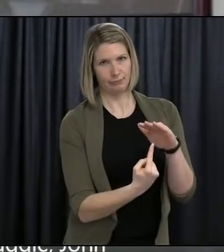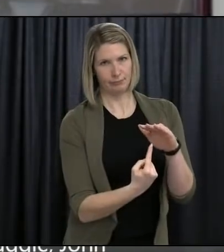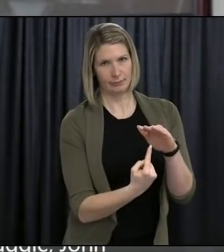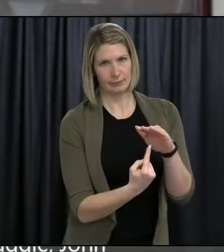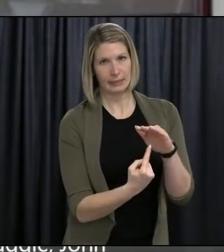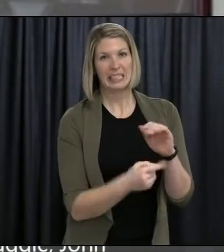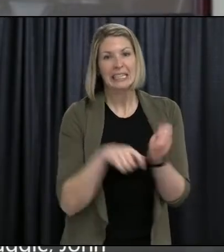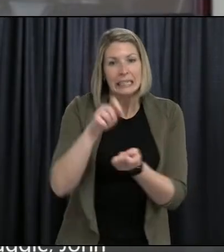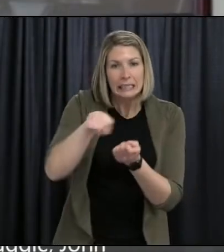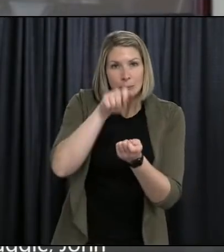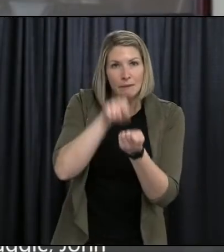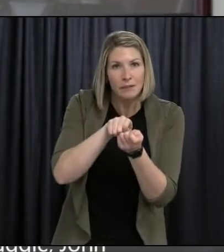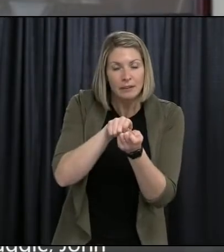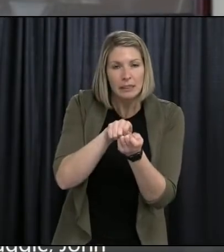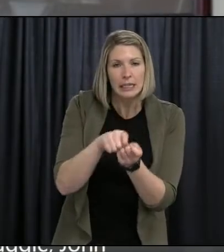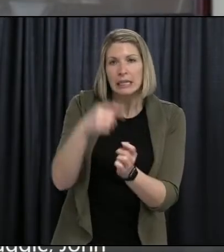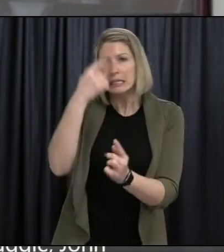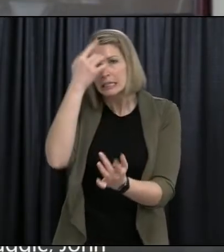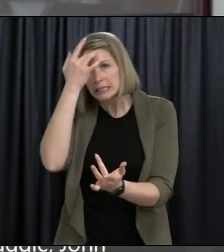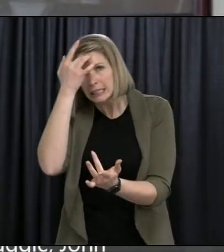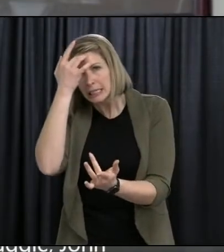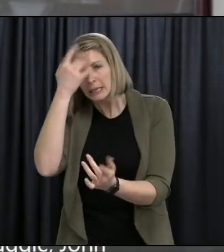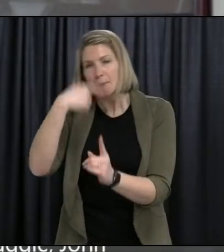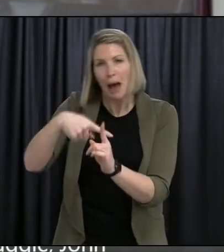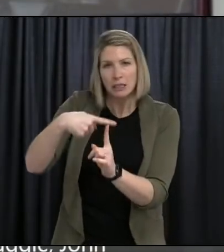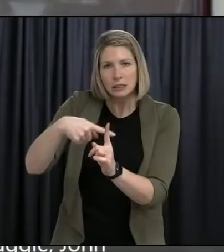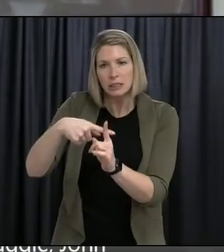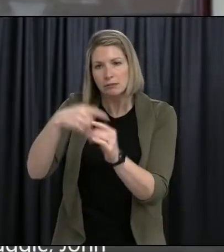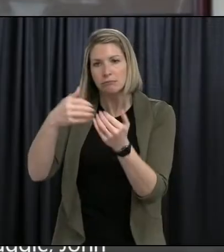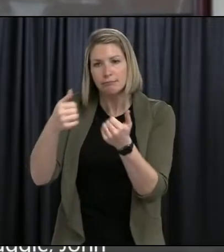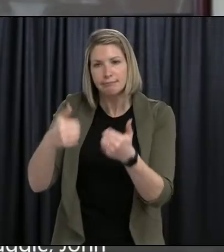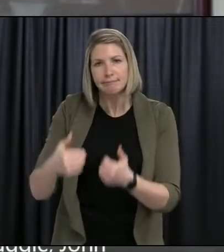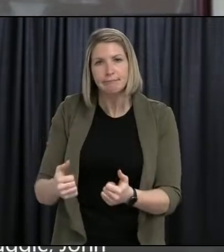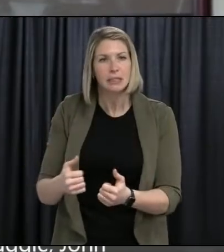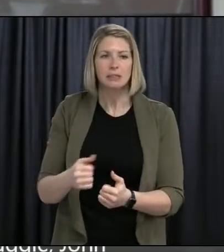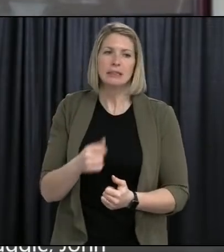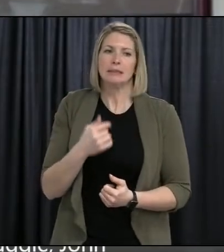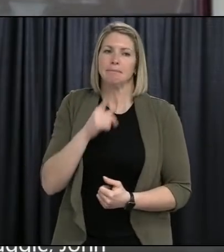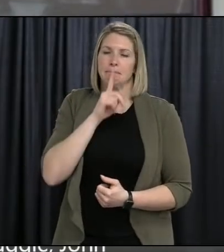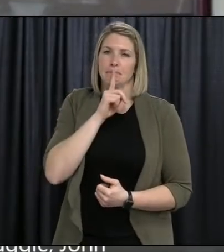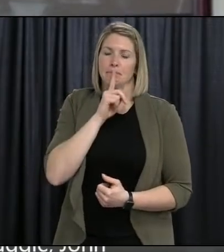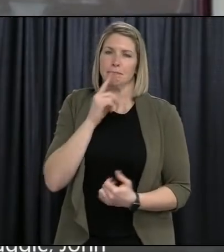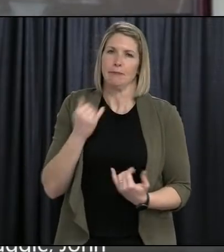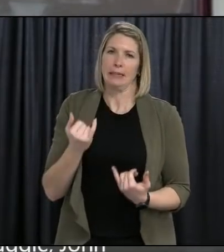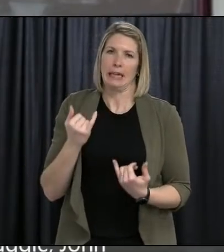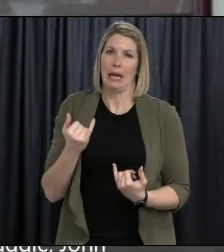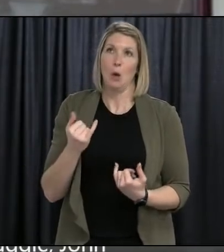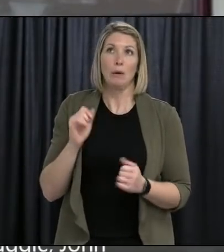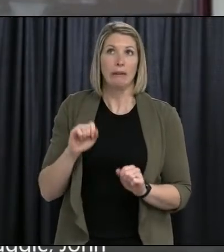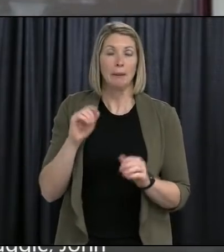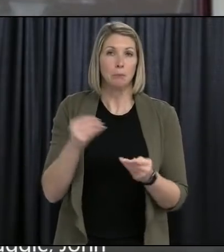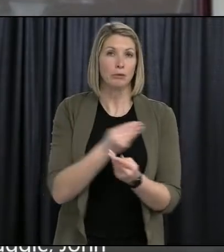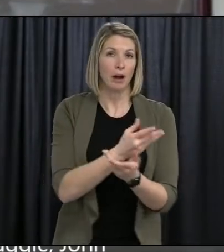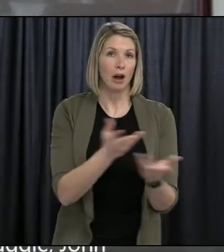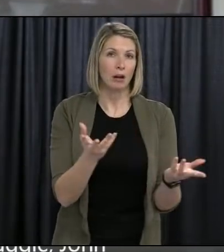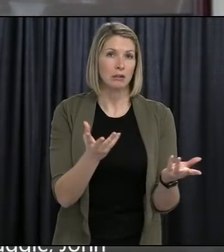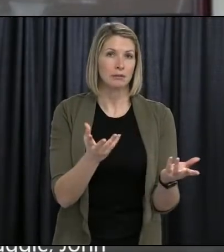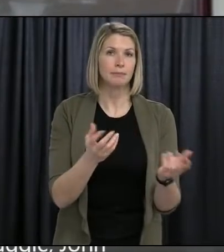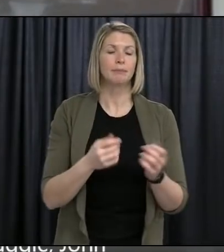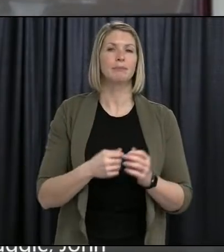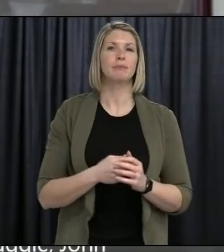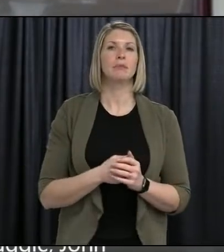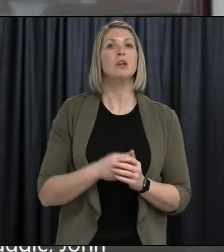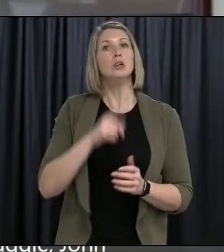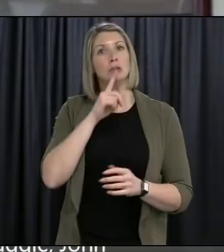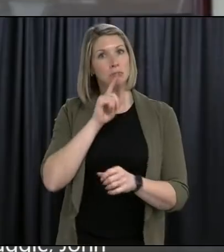detailed breakdown today, but certainly I can provide that for you. In terms of positivity, there have been healthcare workers